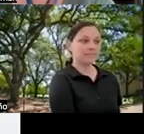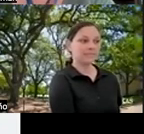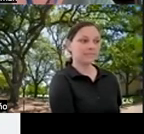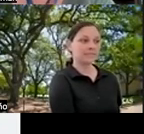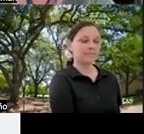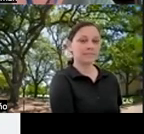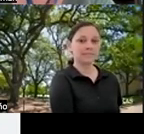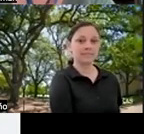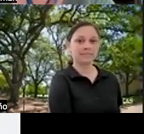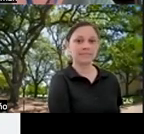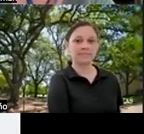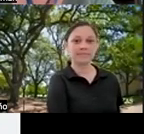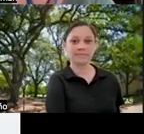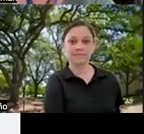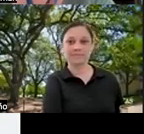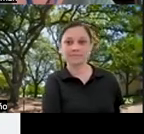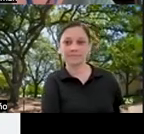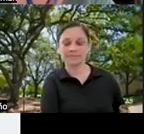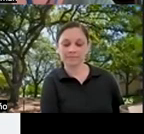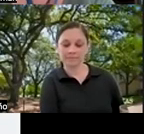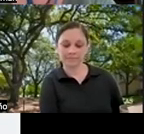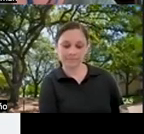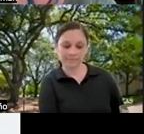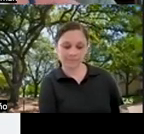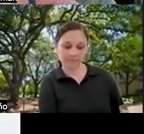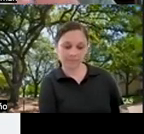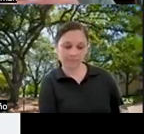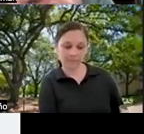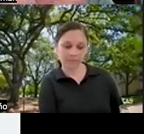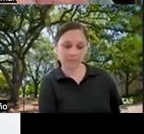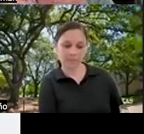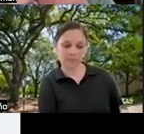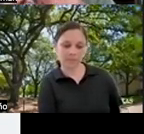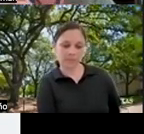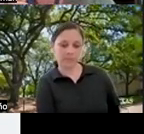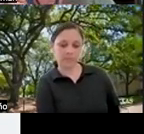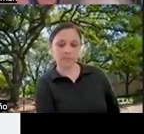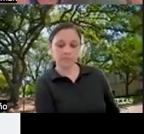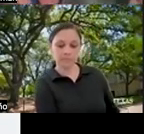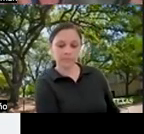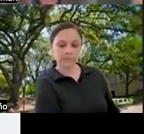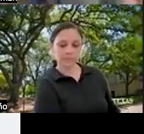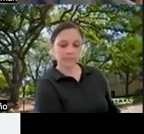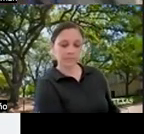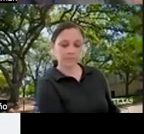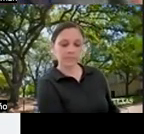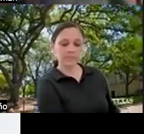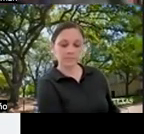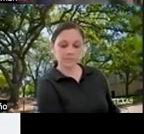of the dots, one of those very first slides you showed about all the different state agencies that affect early